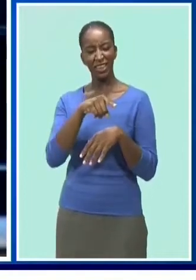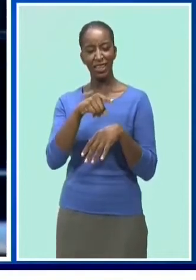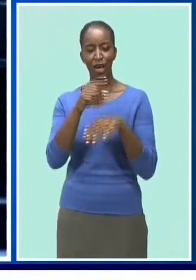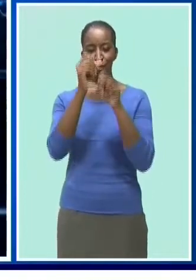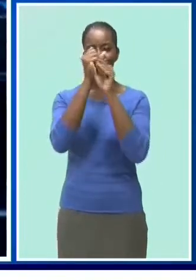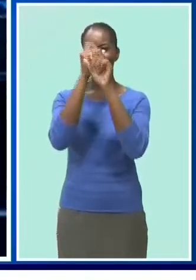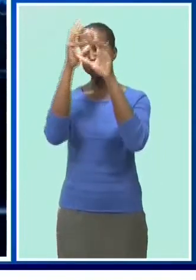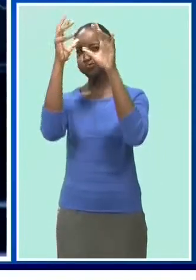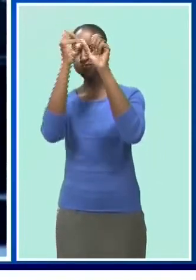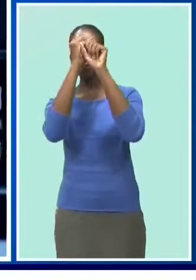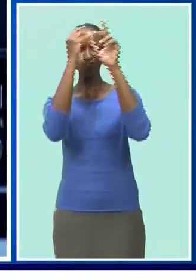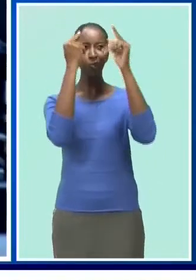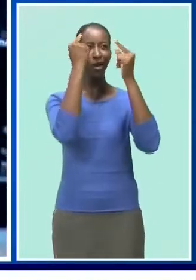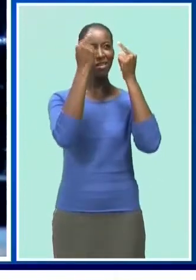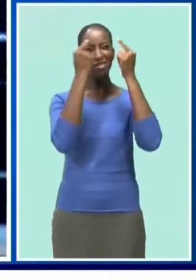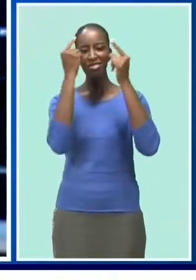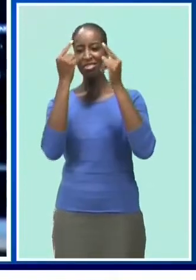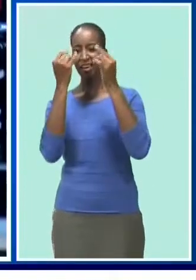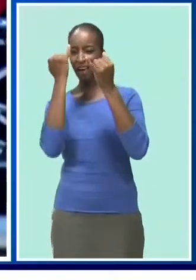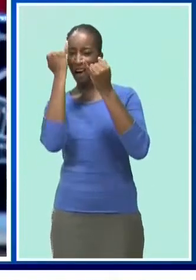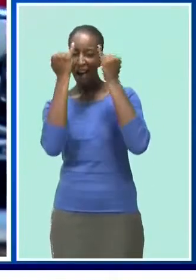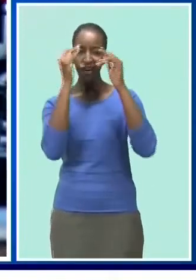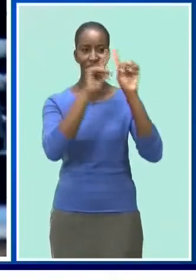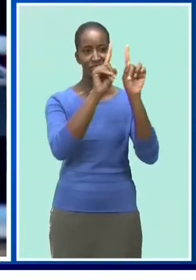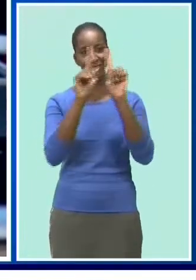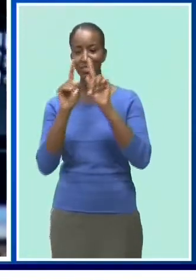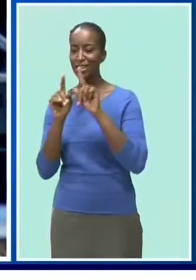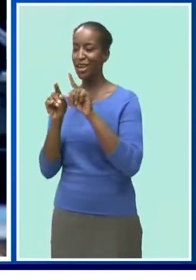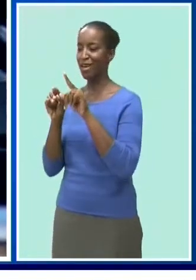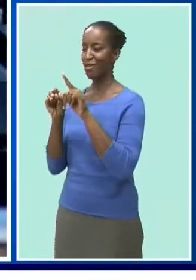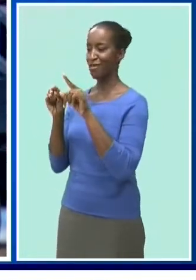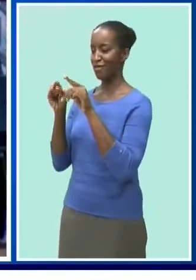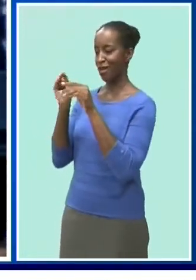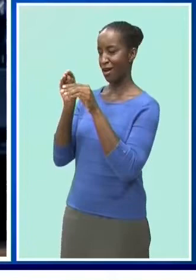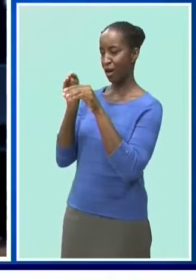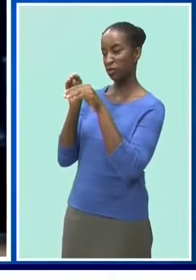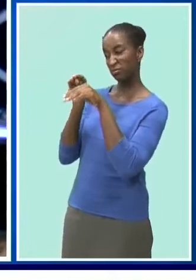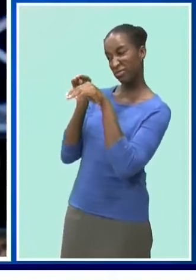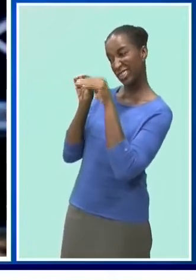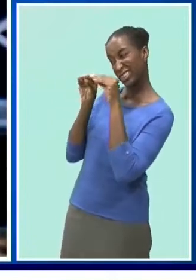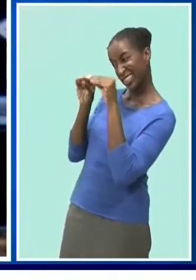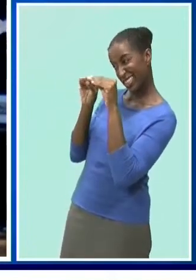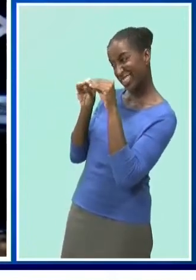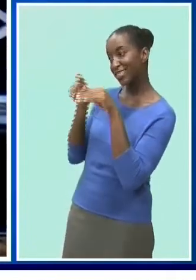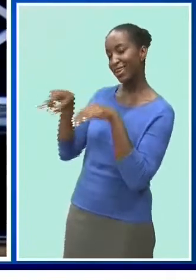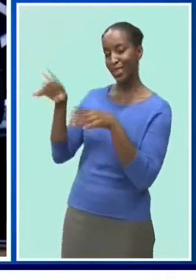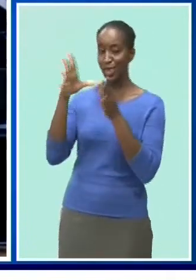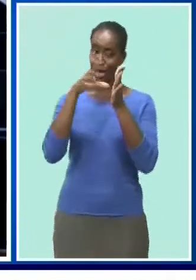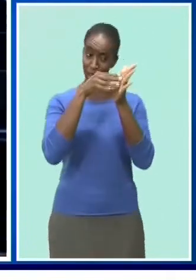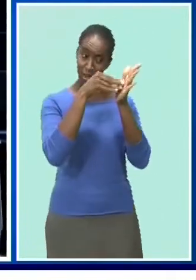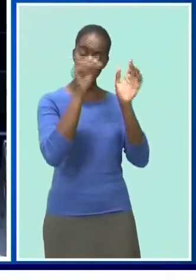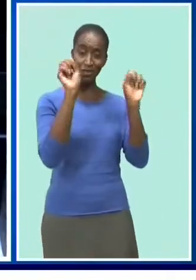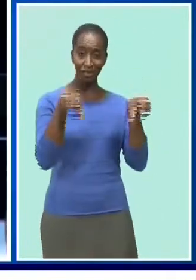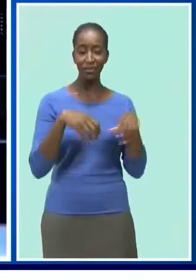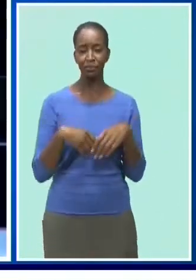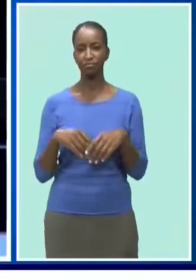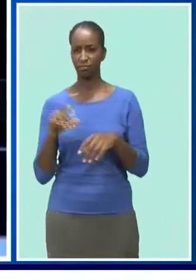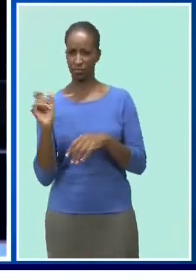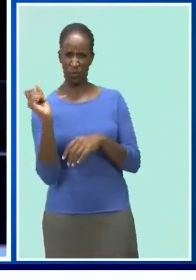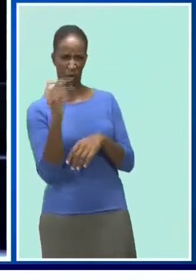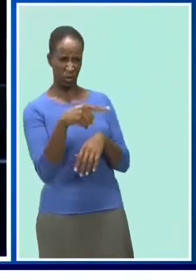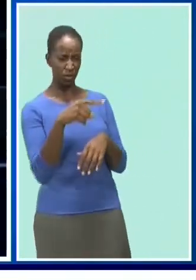on everything to share that perspective with established artists, where they too can learn something.